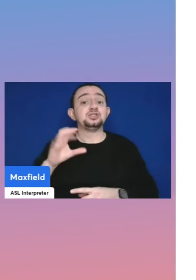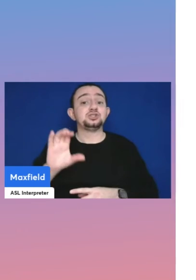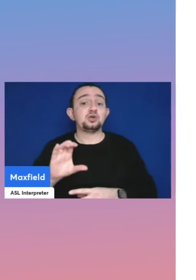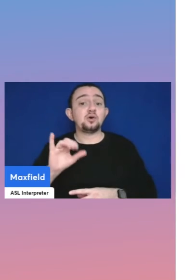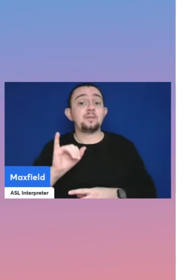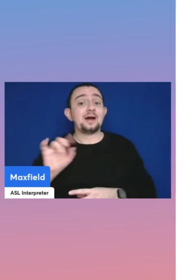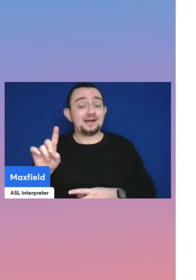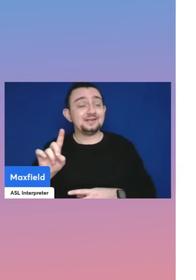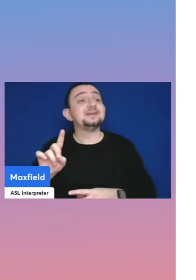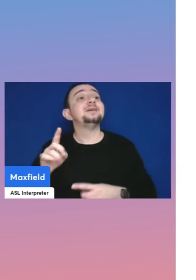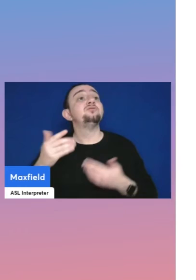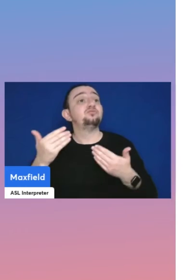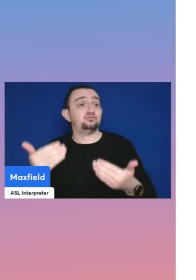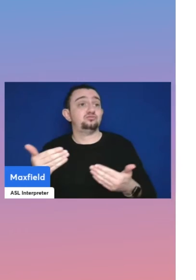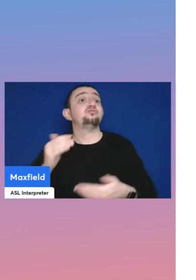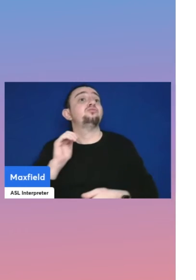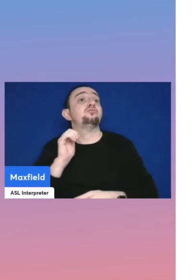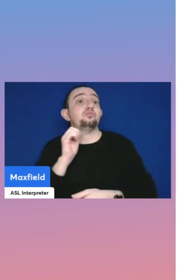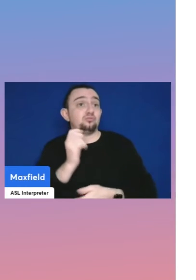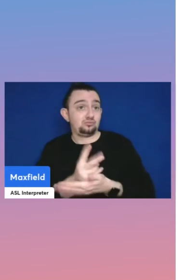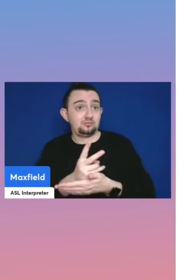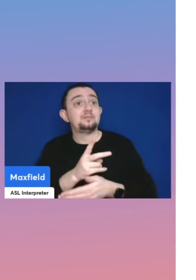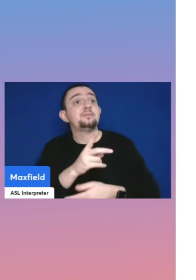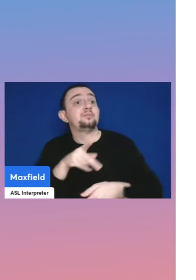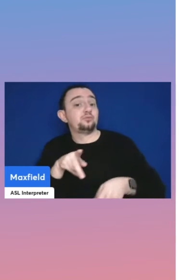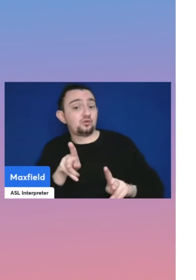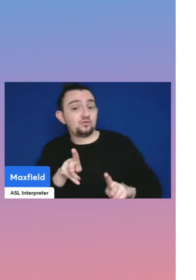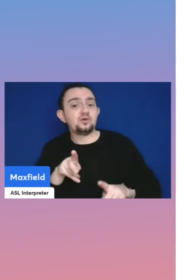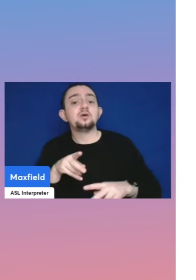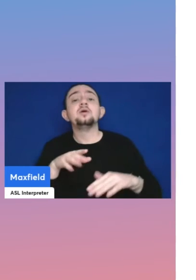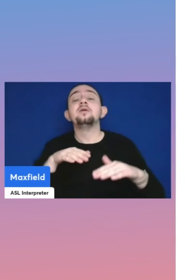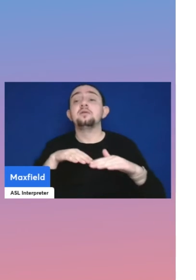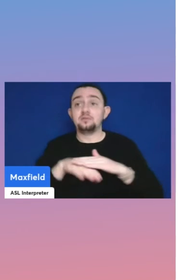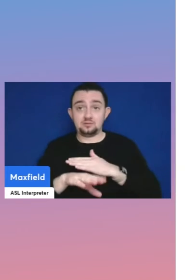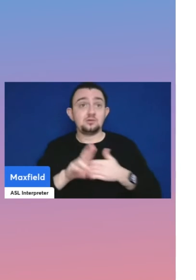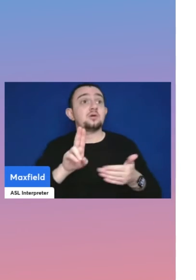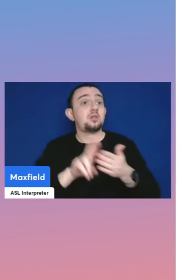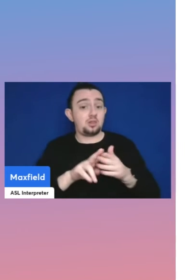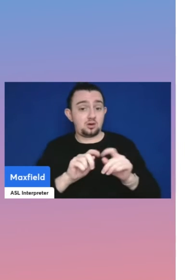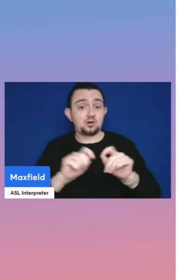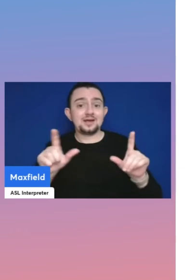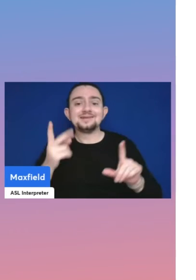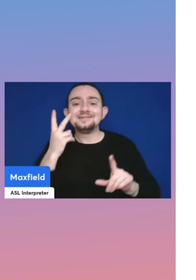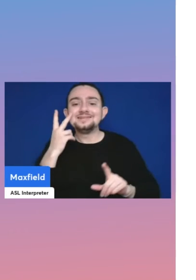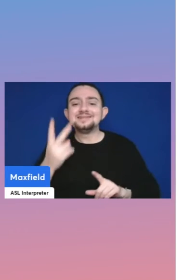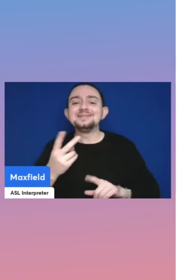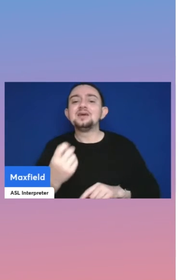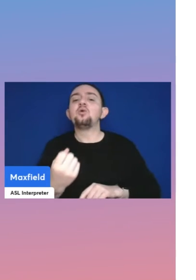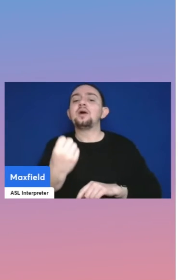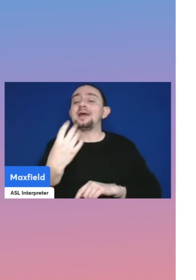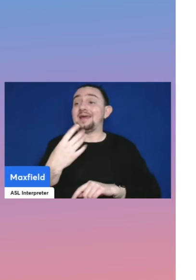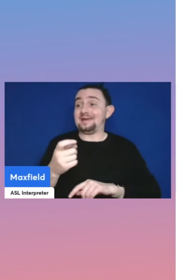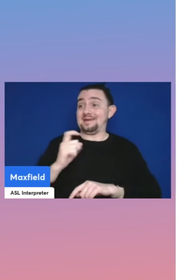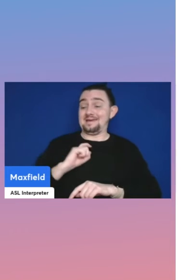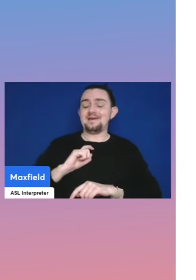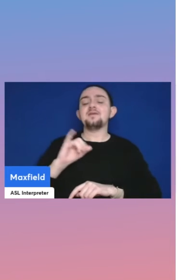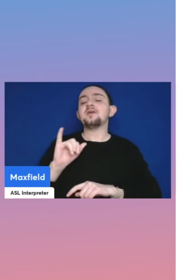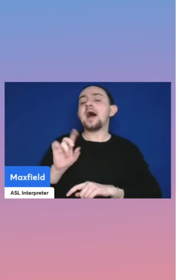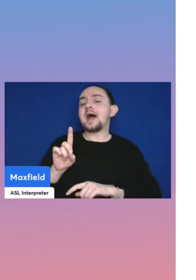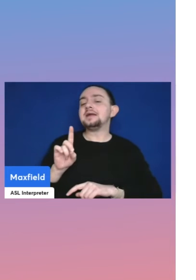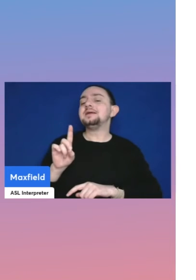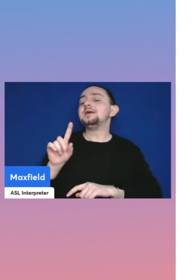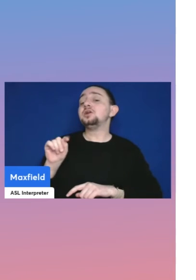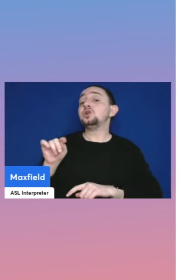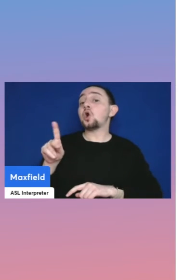Upon successful login, Azure AD issues an identity token. This token is then presented to